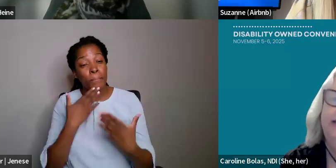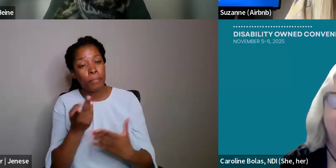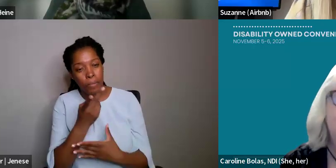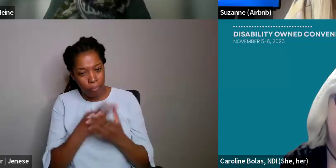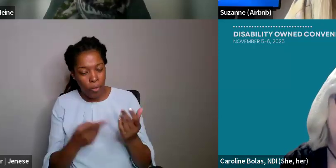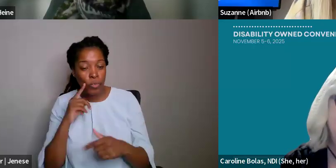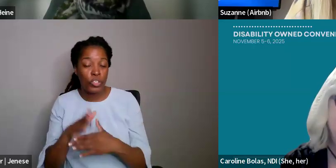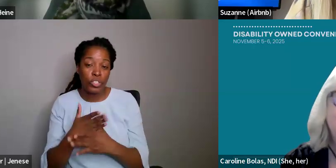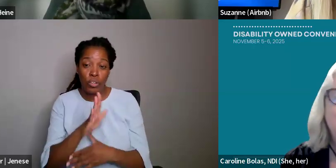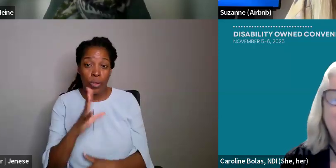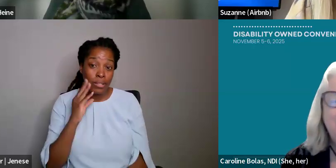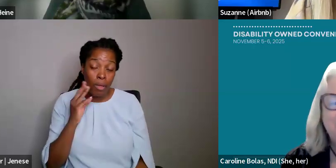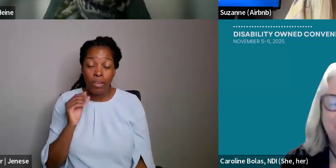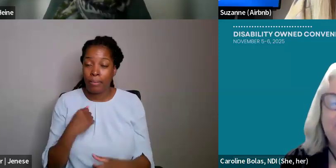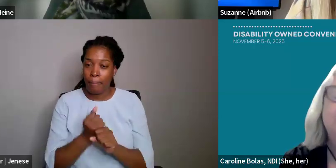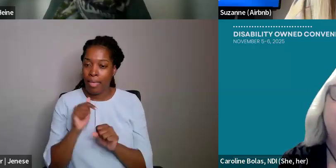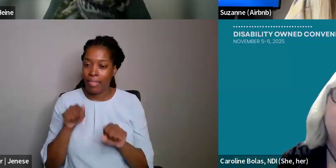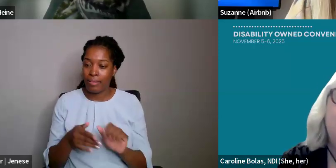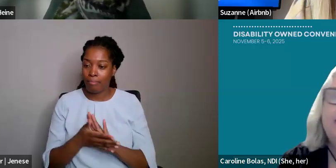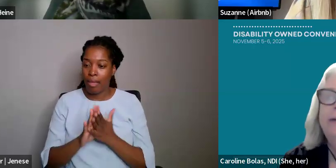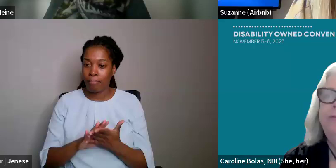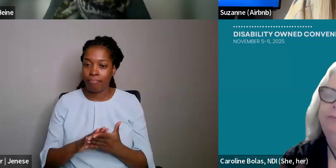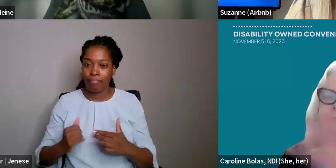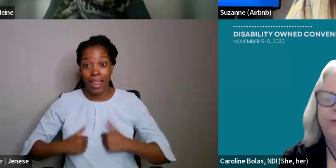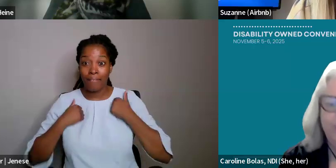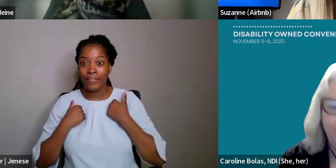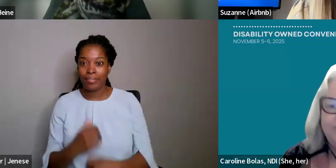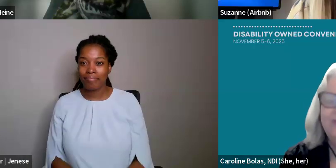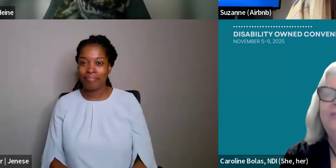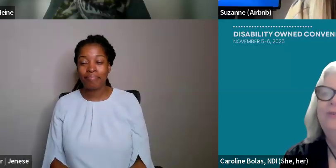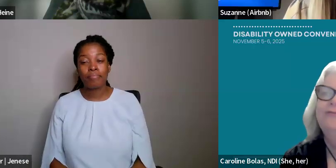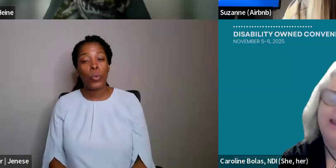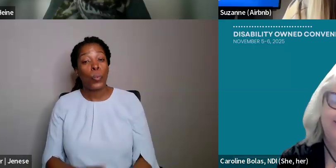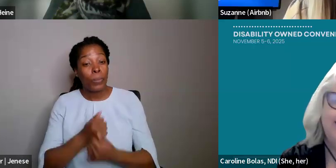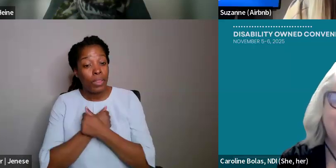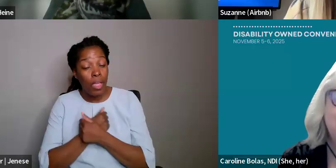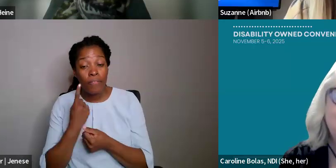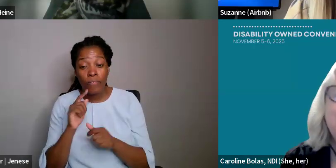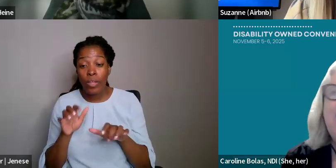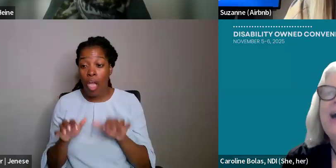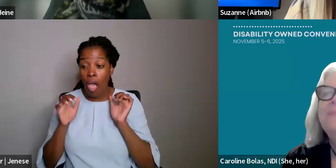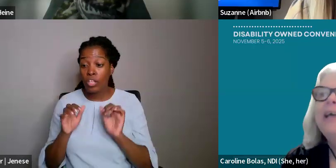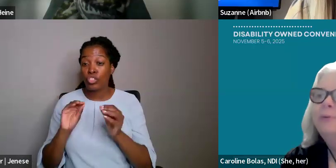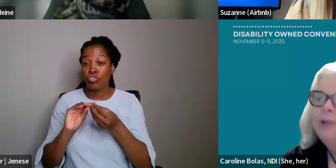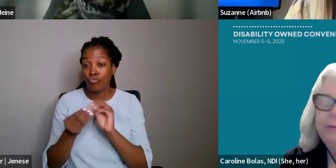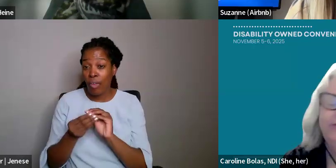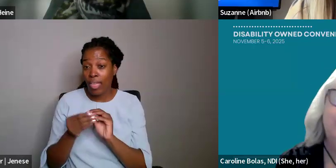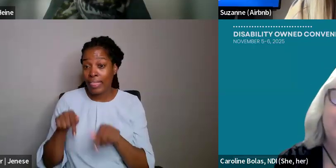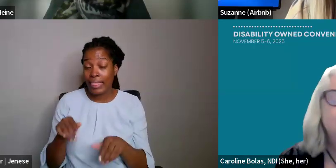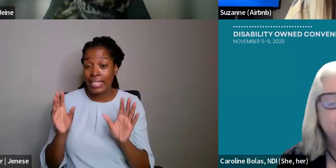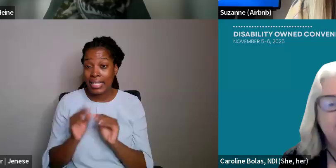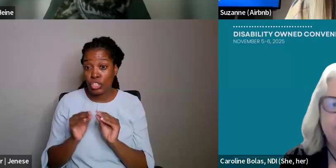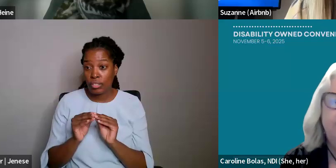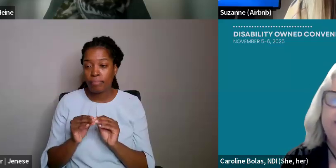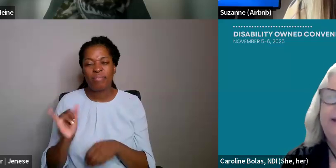making it really come alive. So we would love for the audience to rate this session. As we said